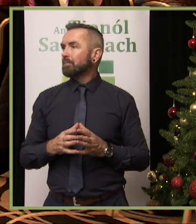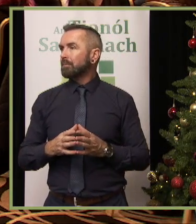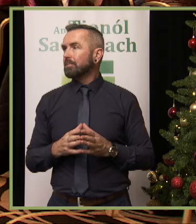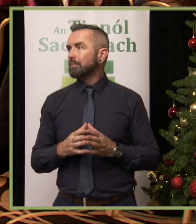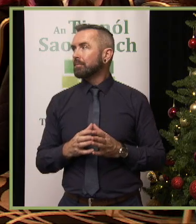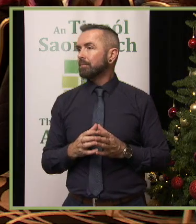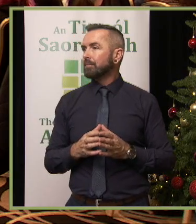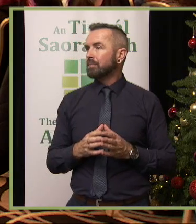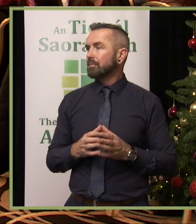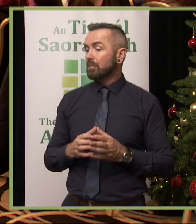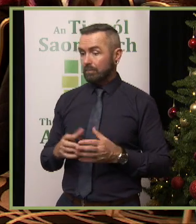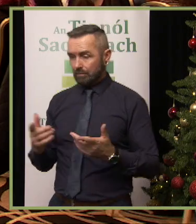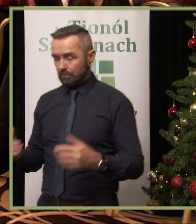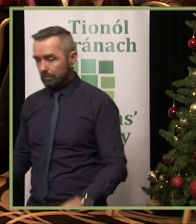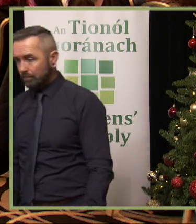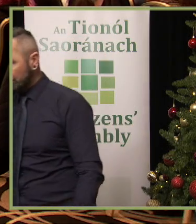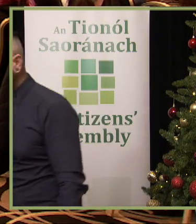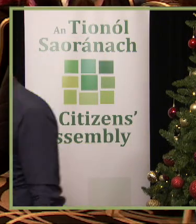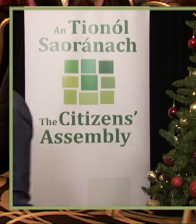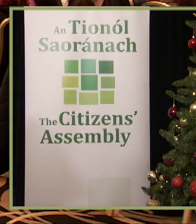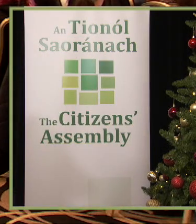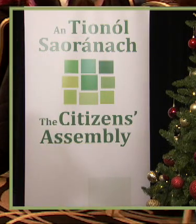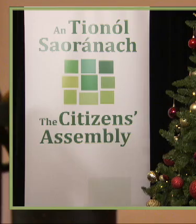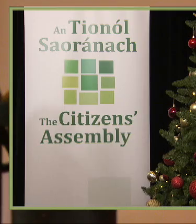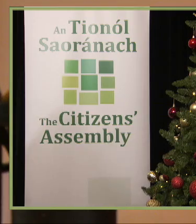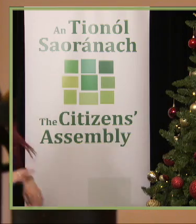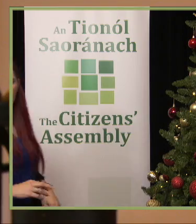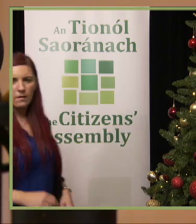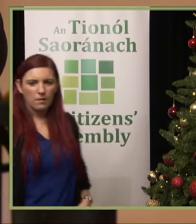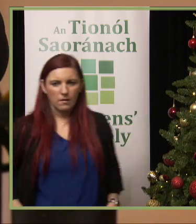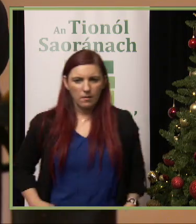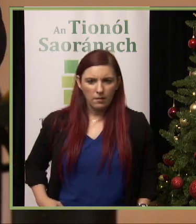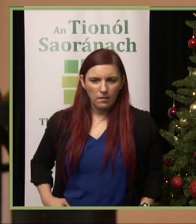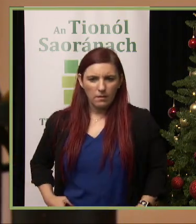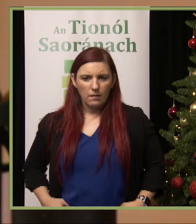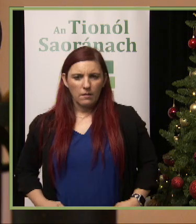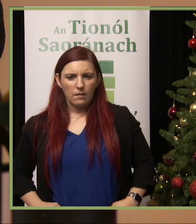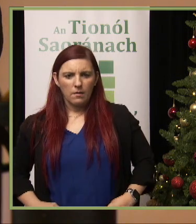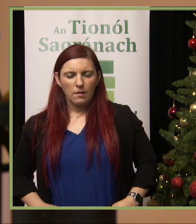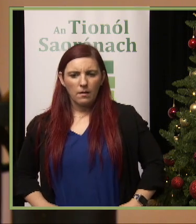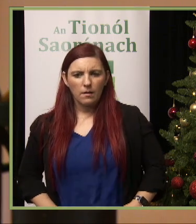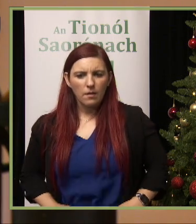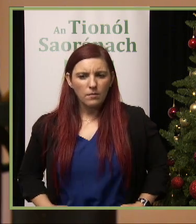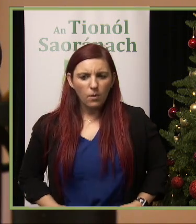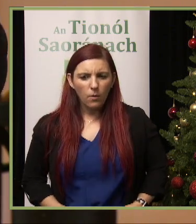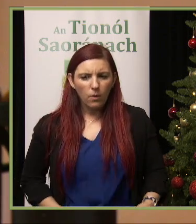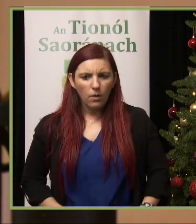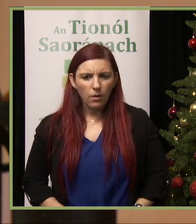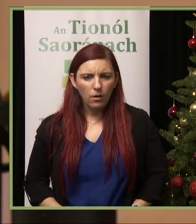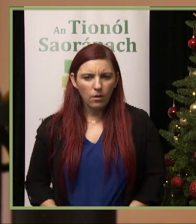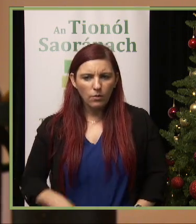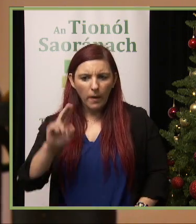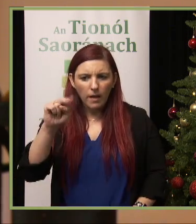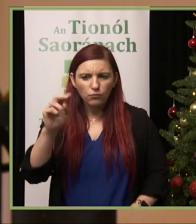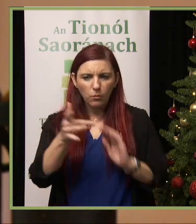Hi. How about we just remove the domestic and say, while also regulating use of chemical pesticides,